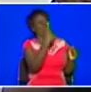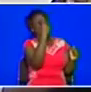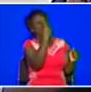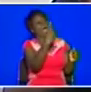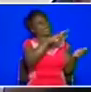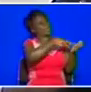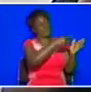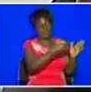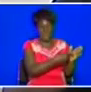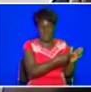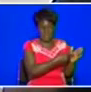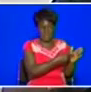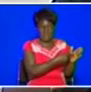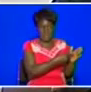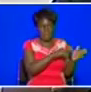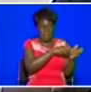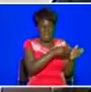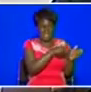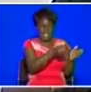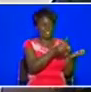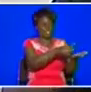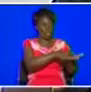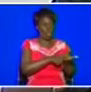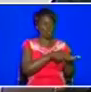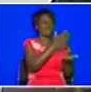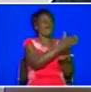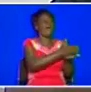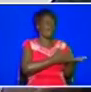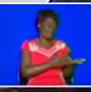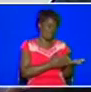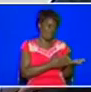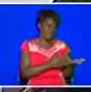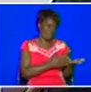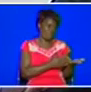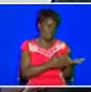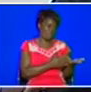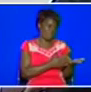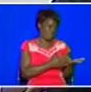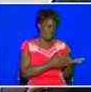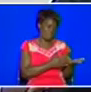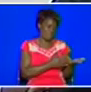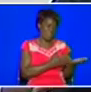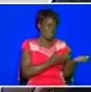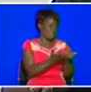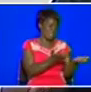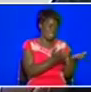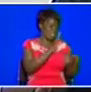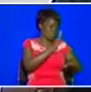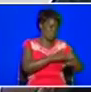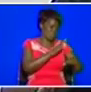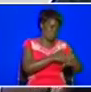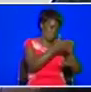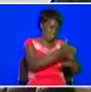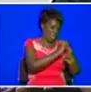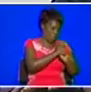project will account for half of our foreign debt. Okay? There's no company which invests business which puts that much